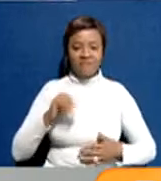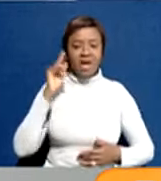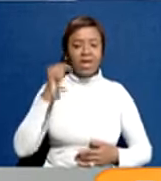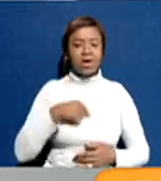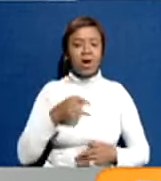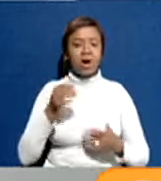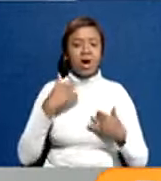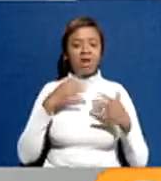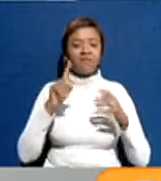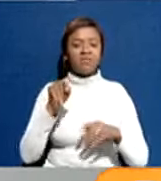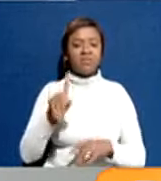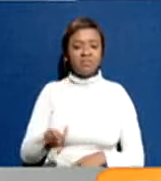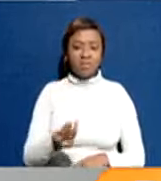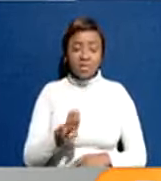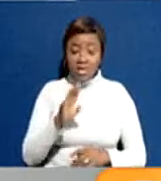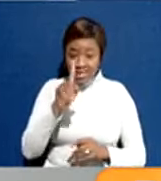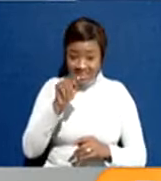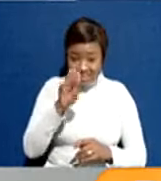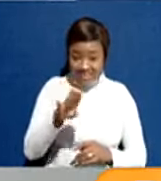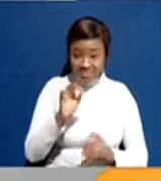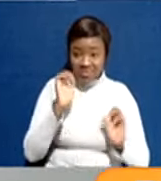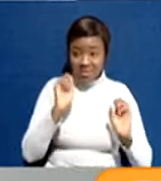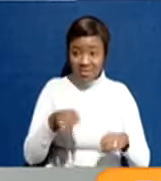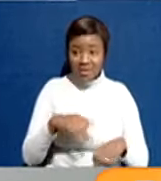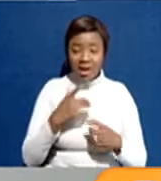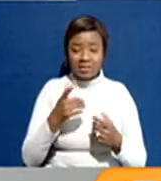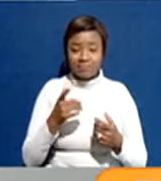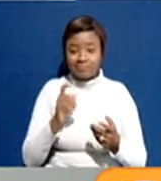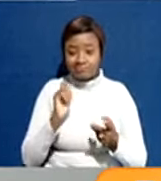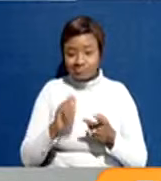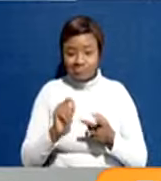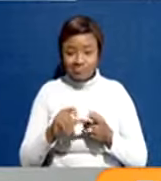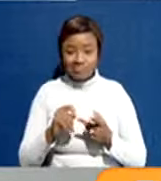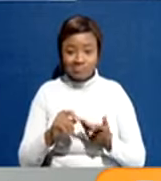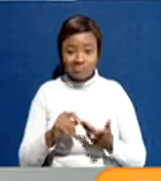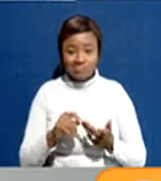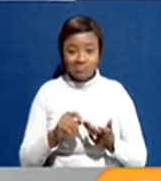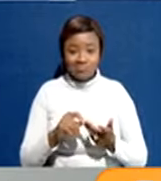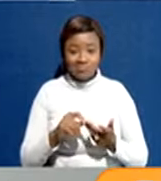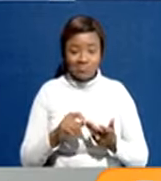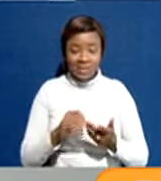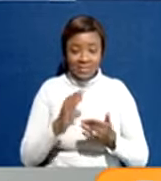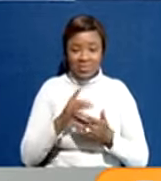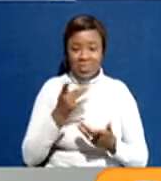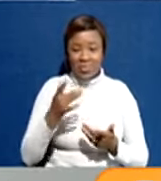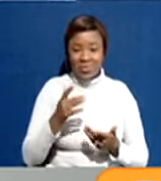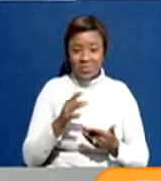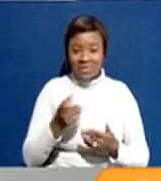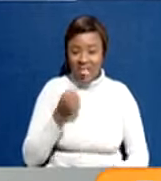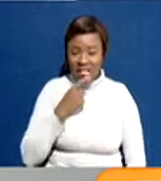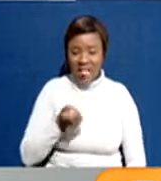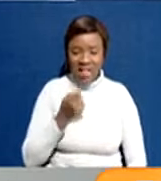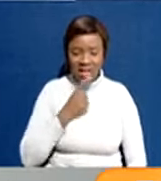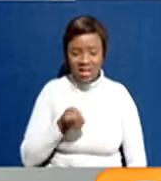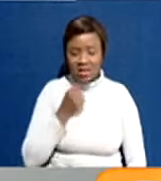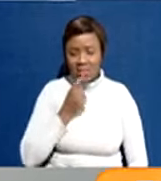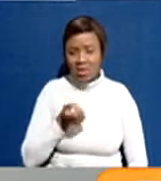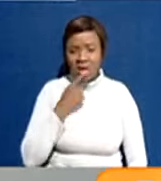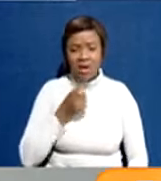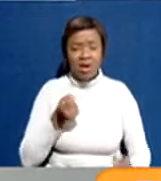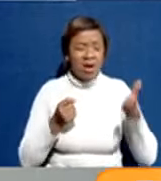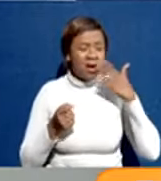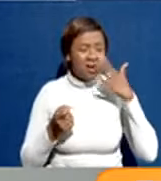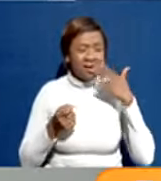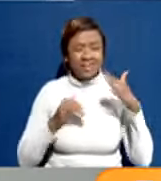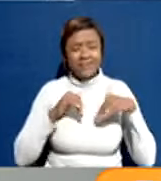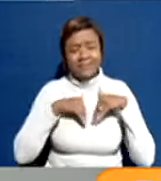takes up to 6 months, and because of this, some of our patients get fatigue with taking their medication over that